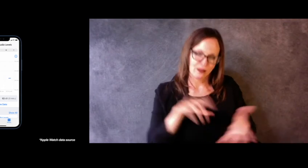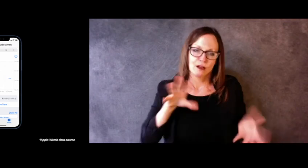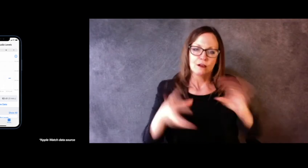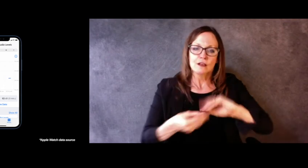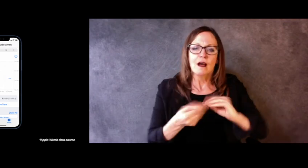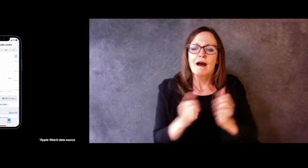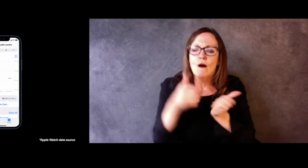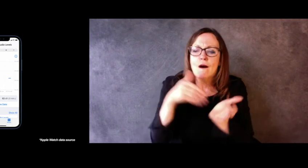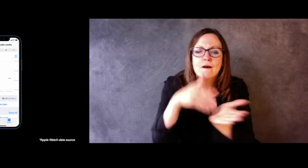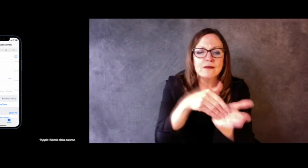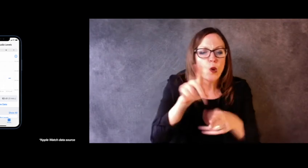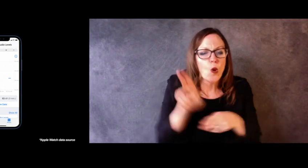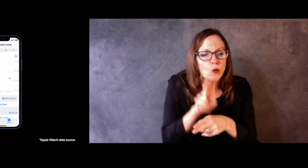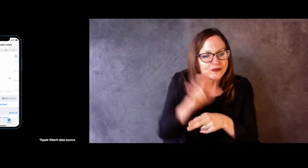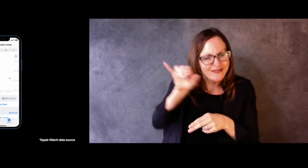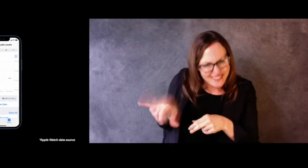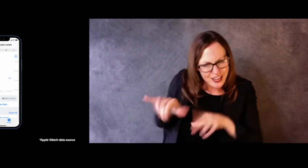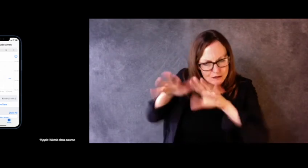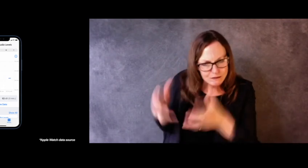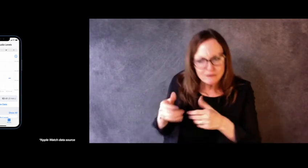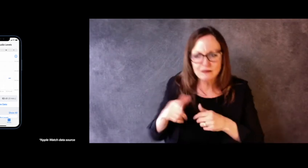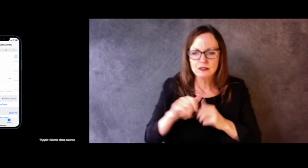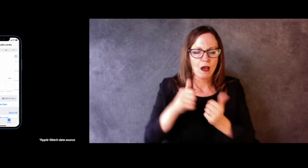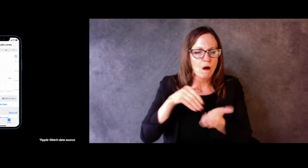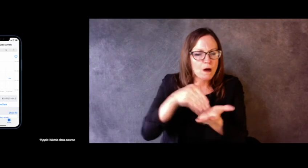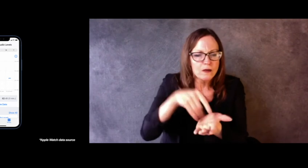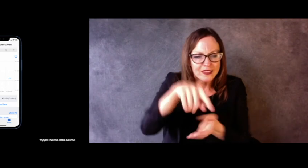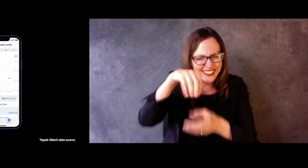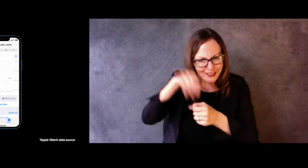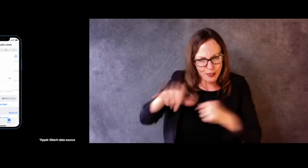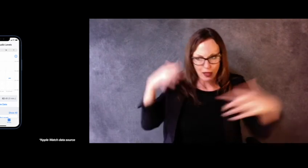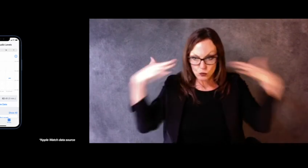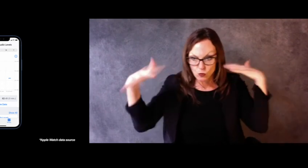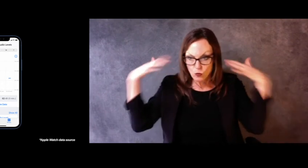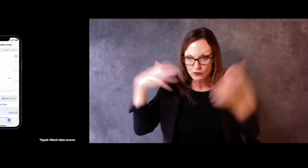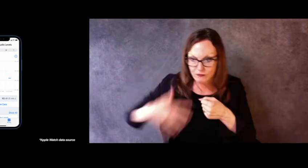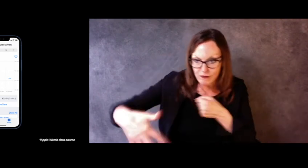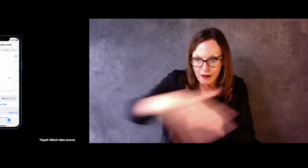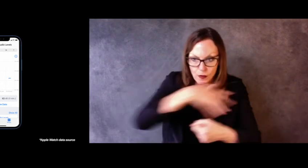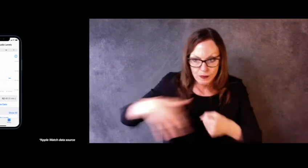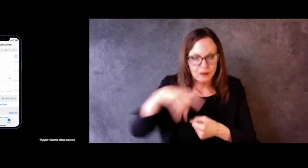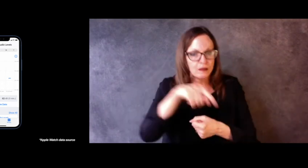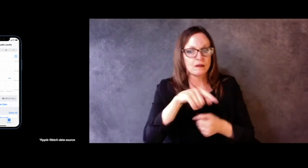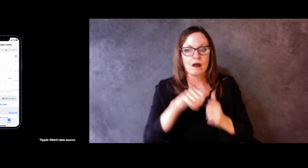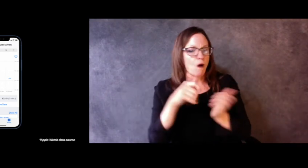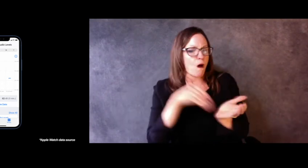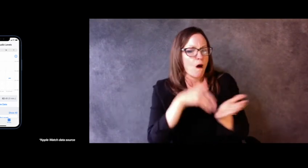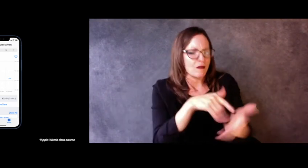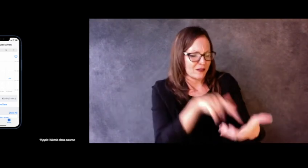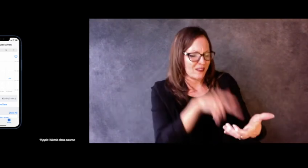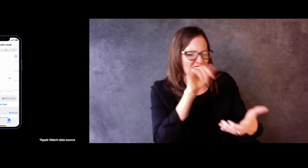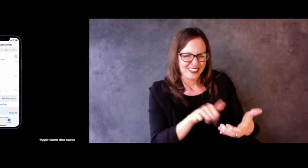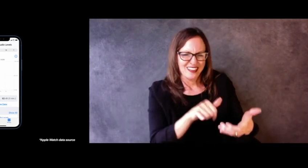Similarly, headphone audio levels, showing how loud sounds are playing into your ears, are also tracked across the same time